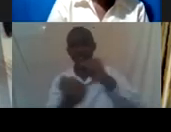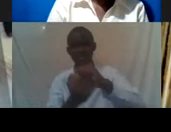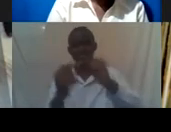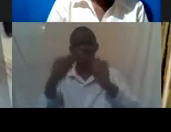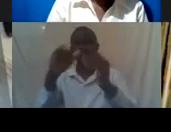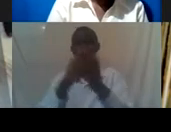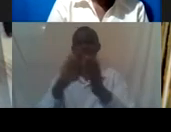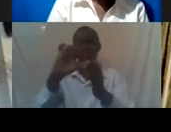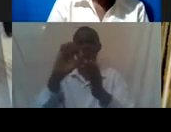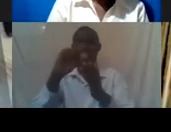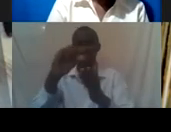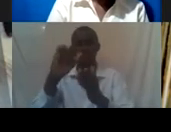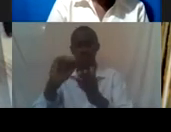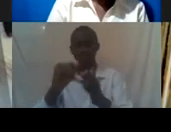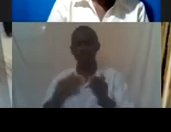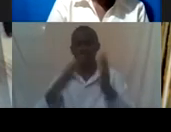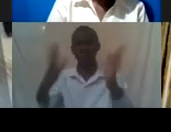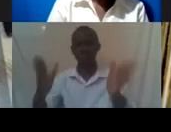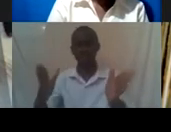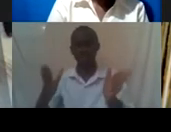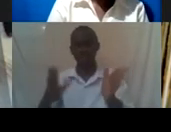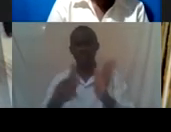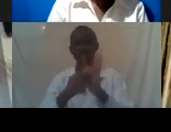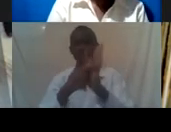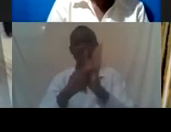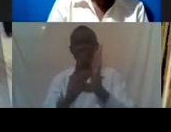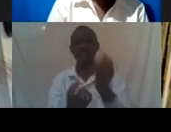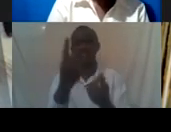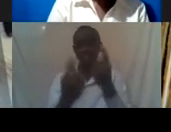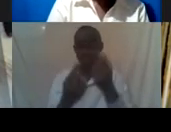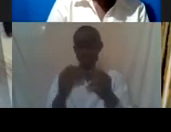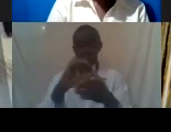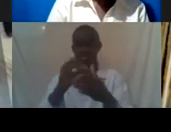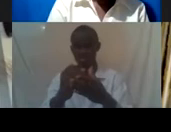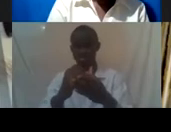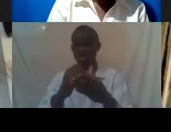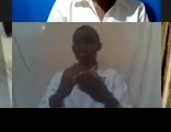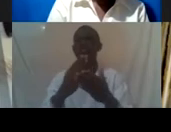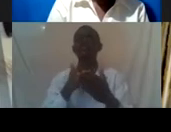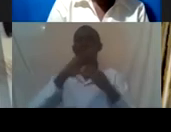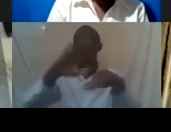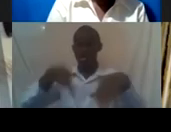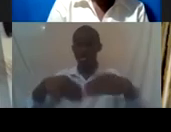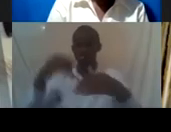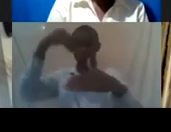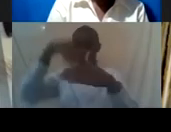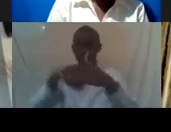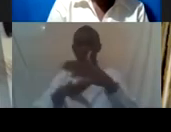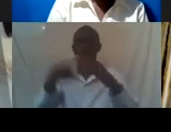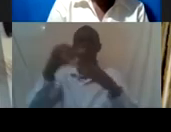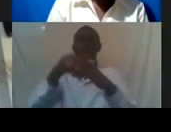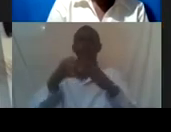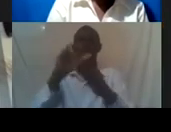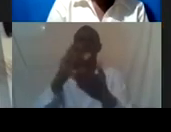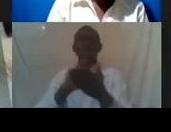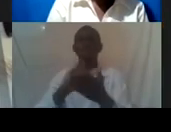legislation, public policy issues, and administrative issues? Are we taking all these things to the referendum,